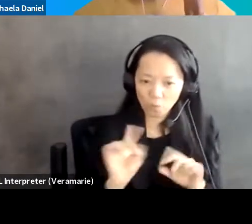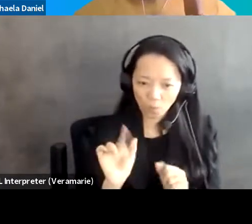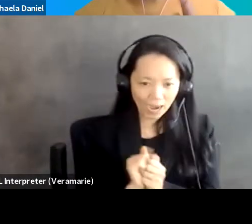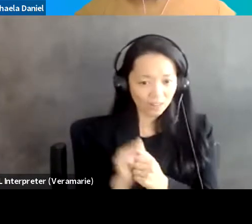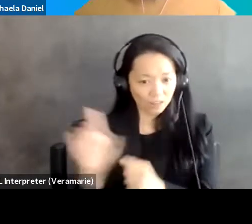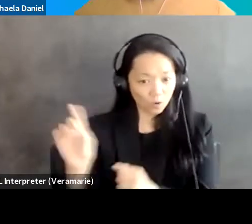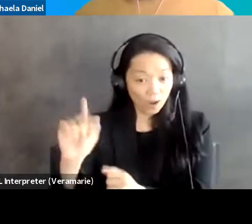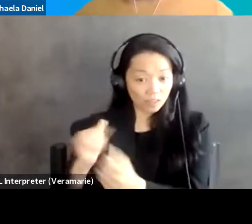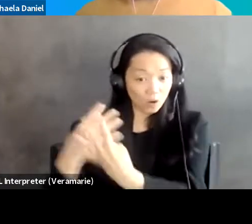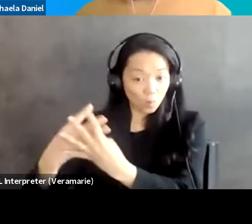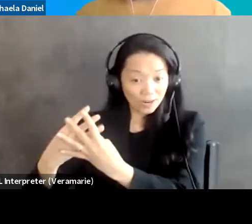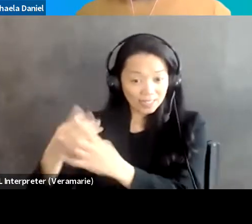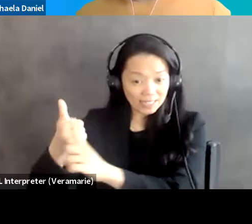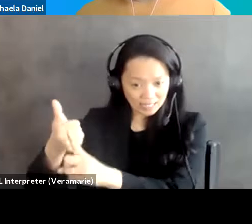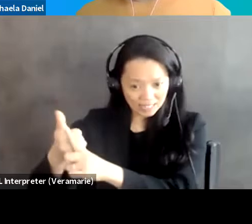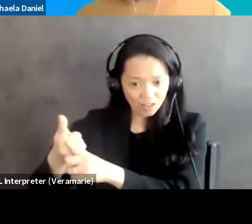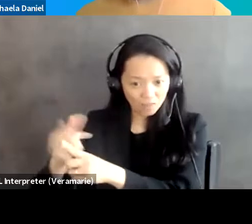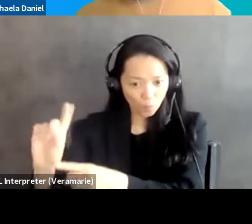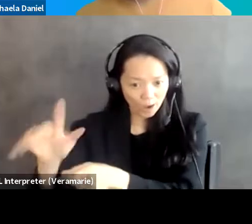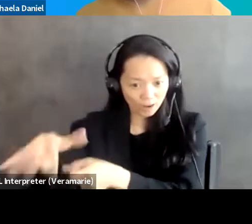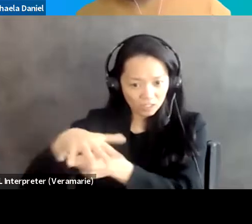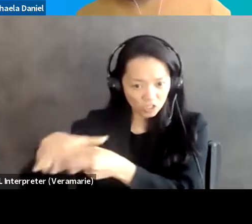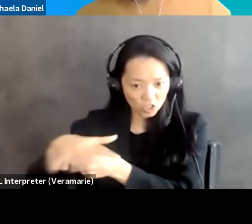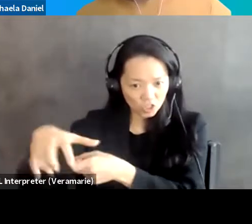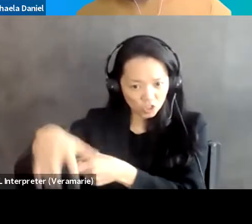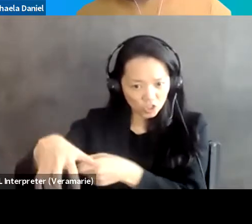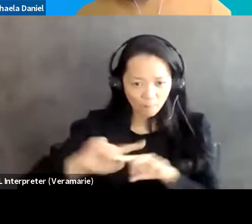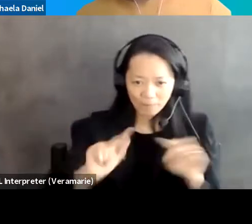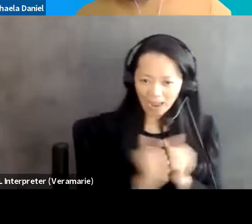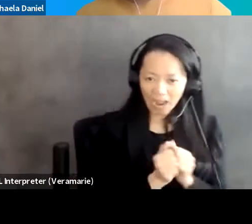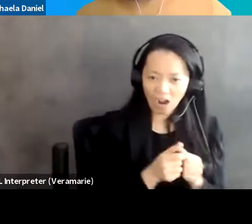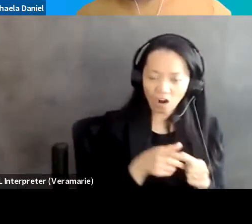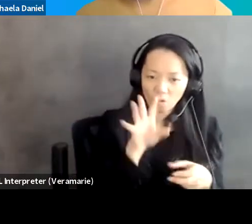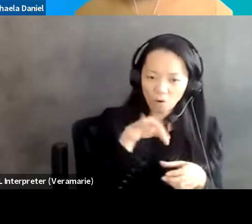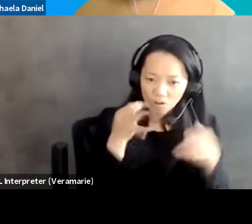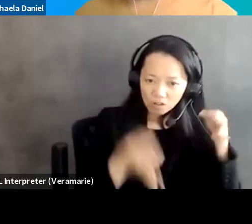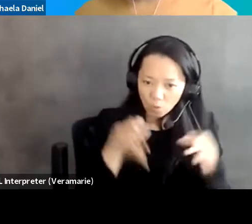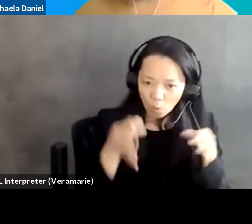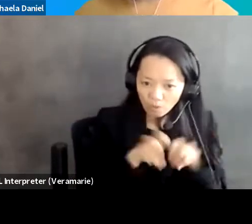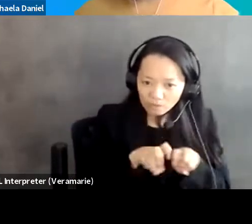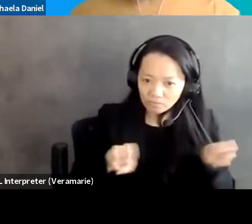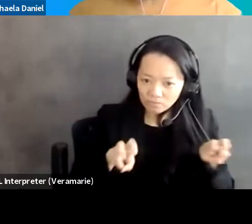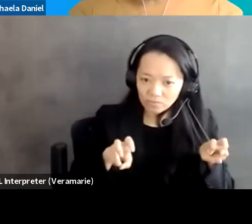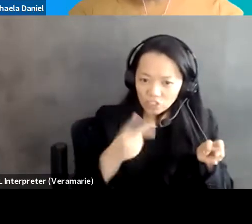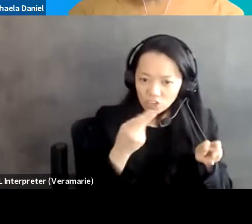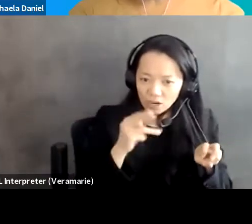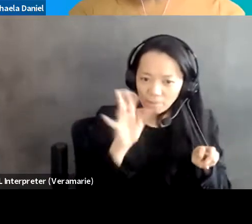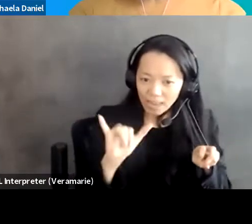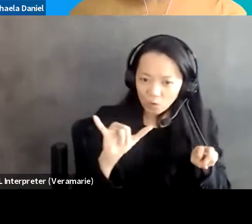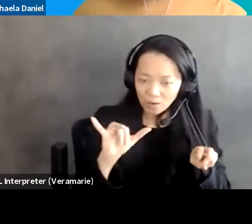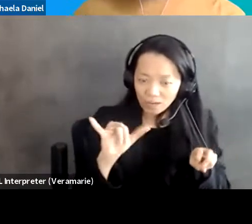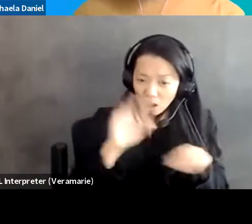is located. But that is an interesting thought. So if you have any suggestions, I'll go ahead and put